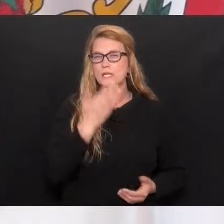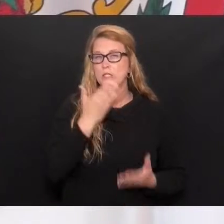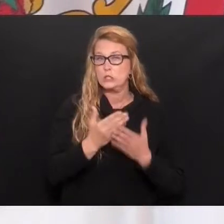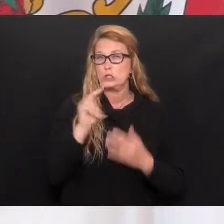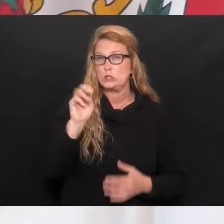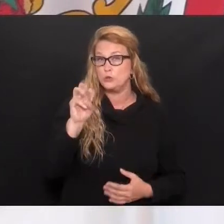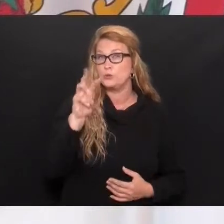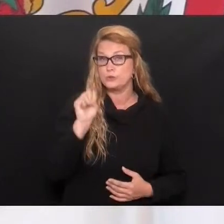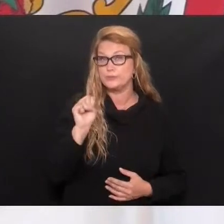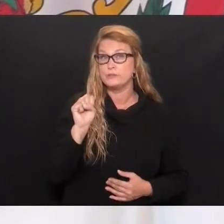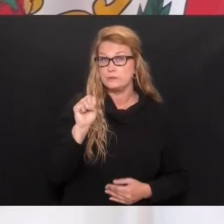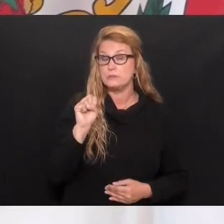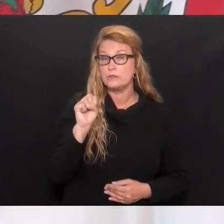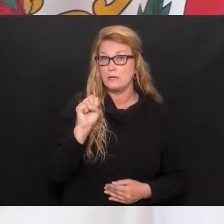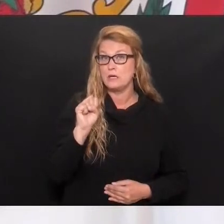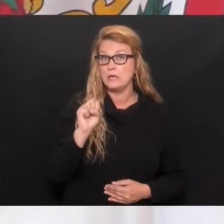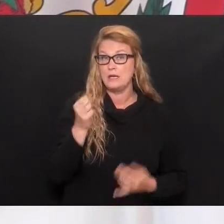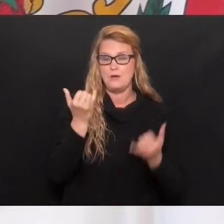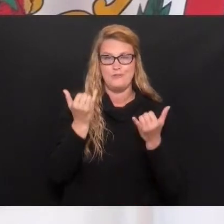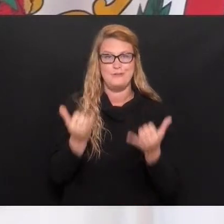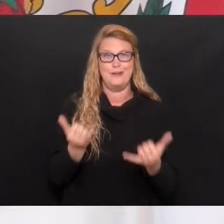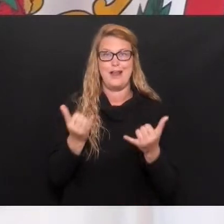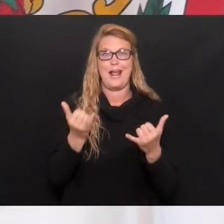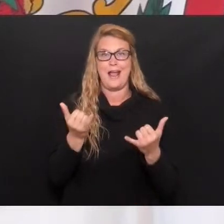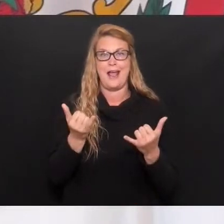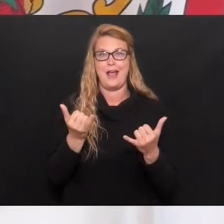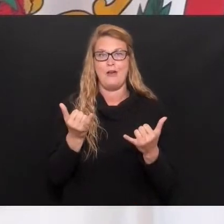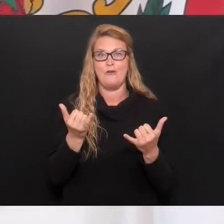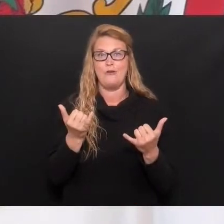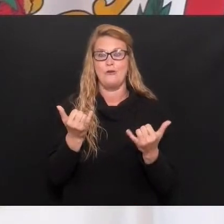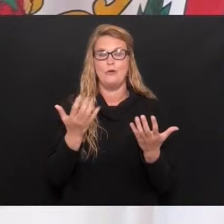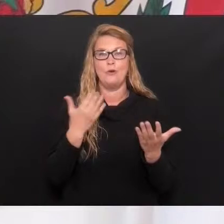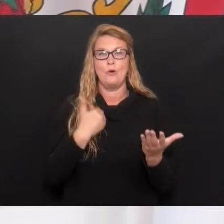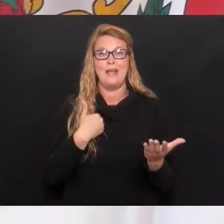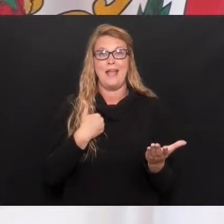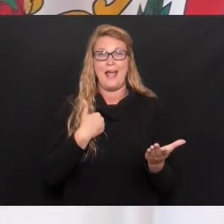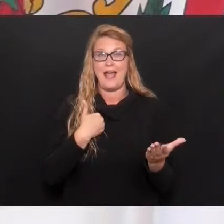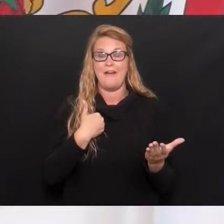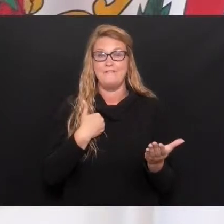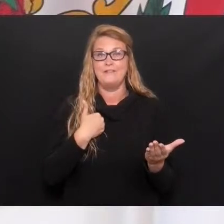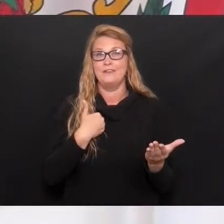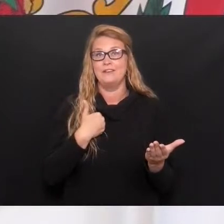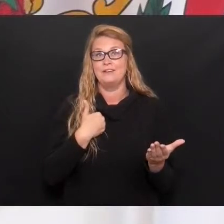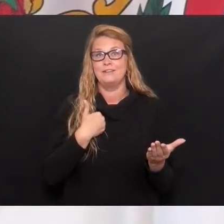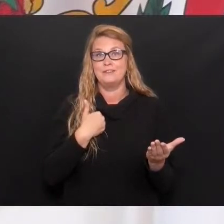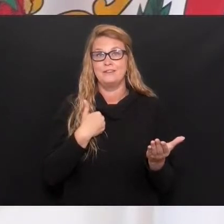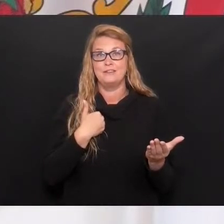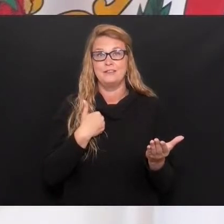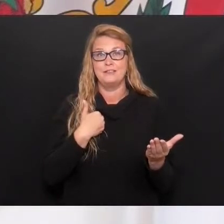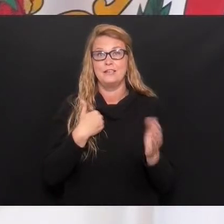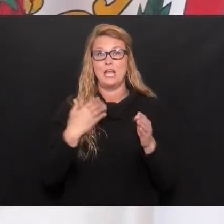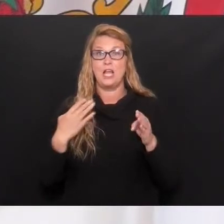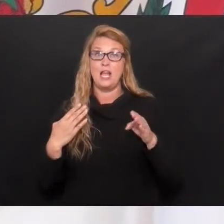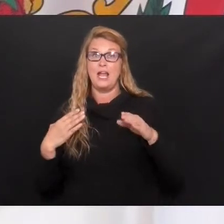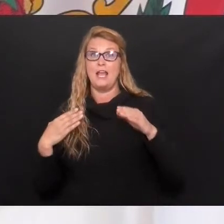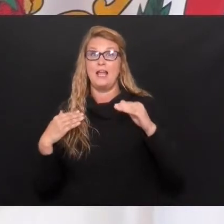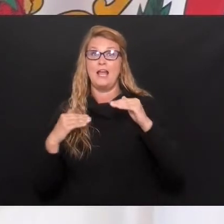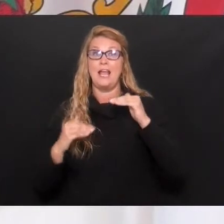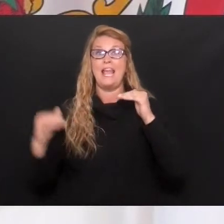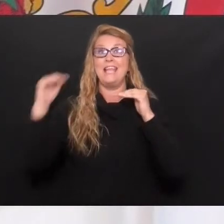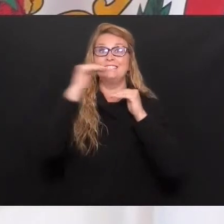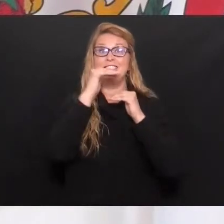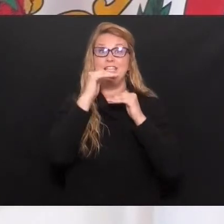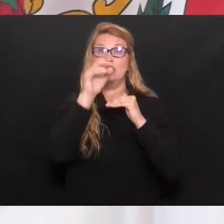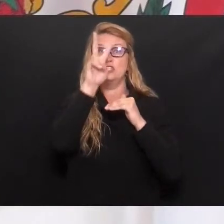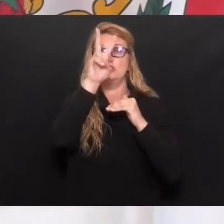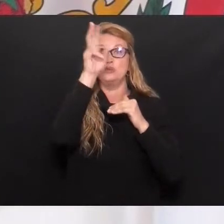news. We have now reached the threshold where we have exceeded 2/3 of